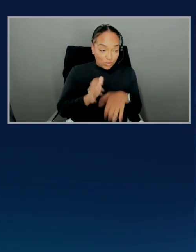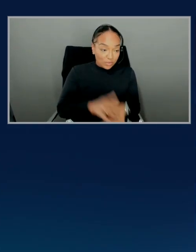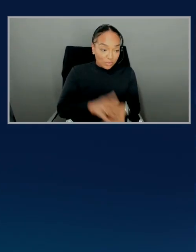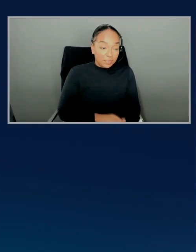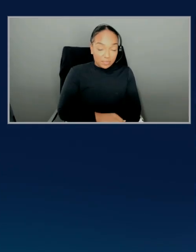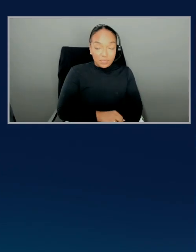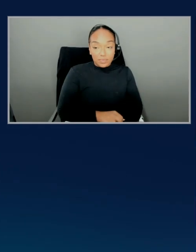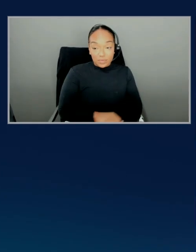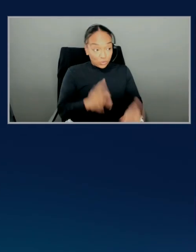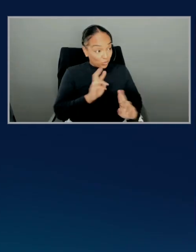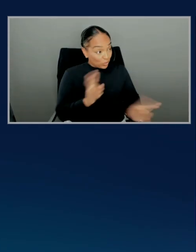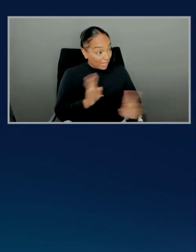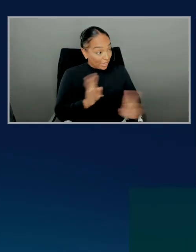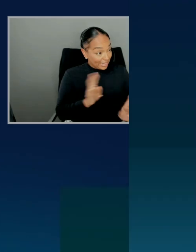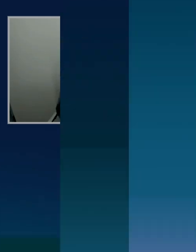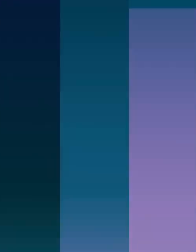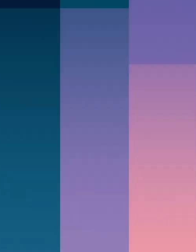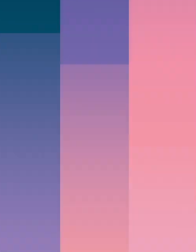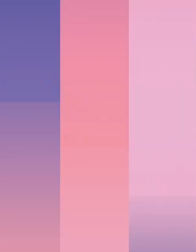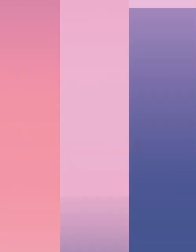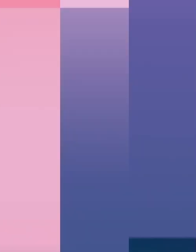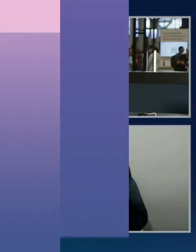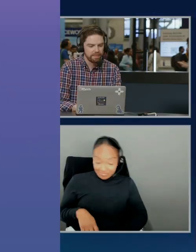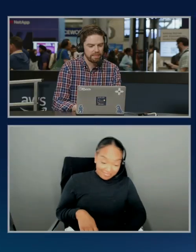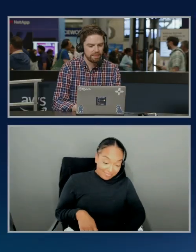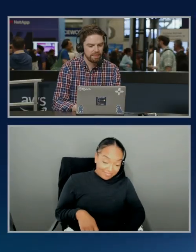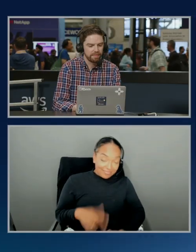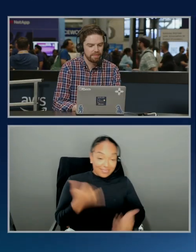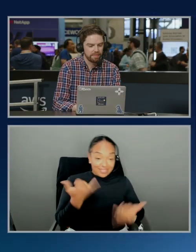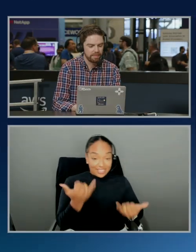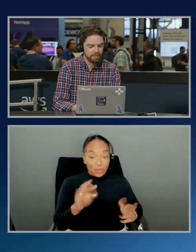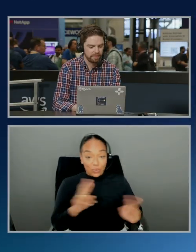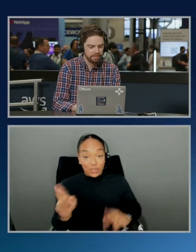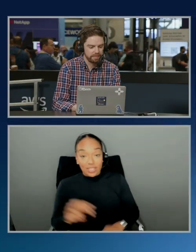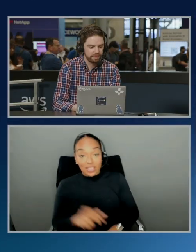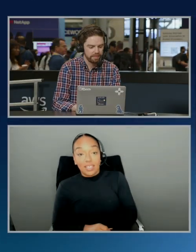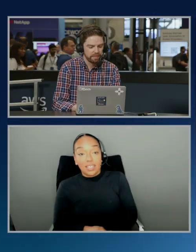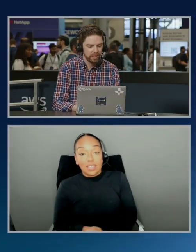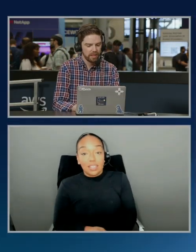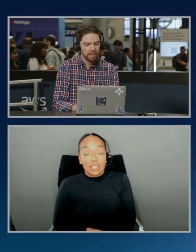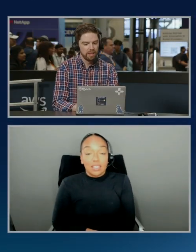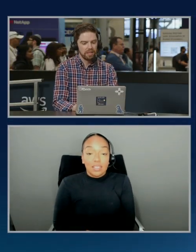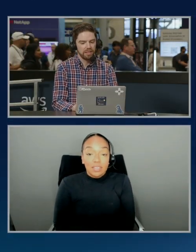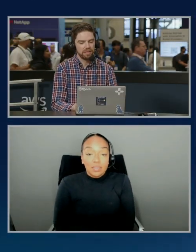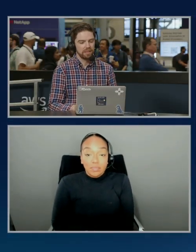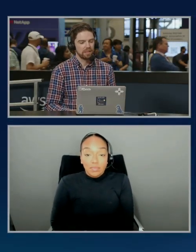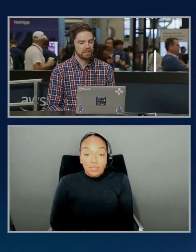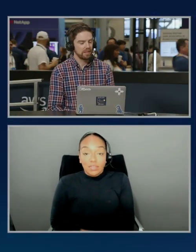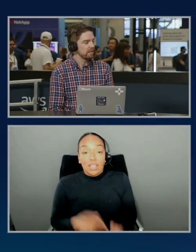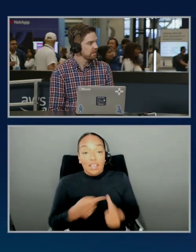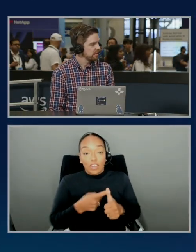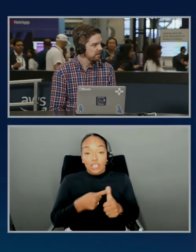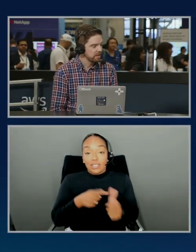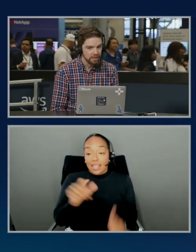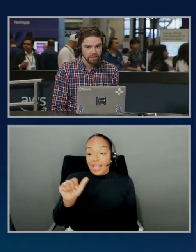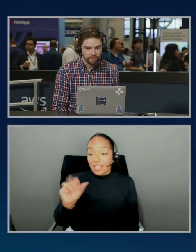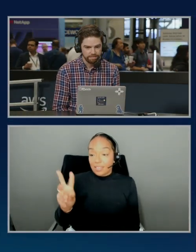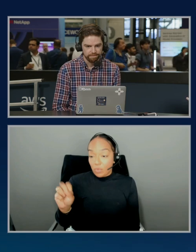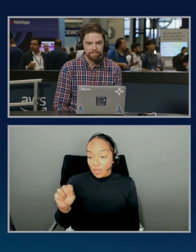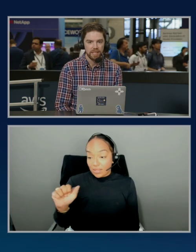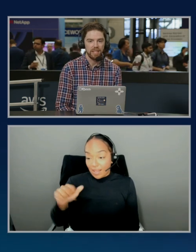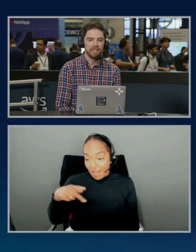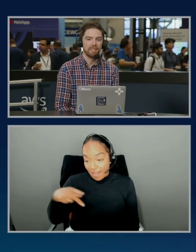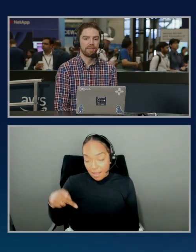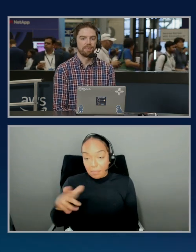ready. Let's see it. Let's dive into it. We're going to first pull up, I think, what is this? The AWS App Studio. This is just your plain